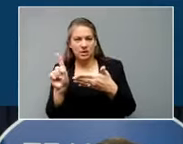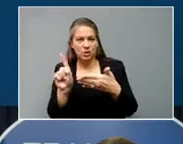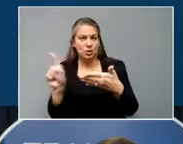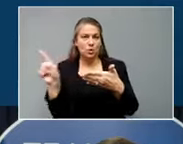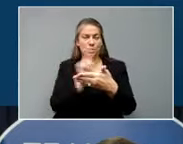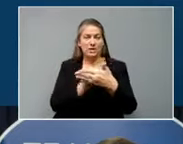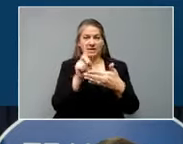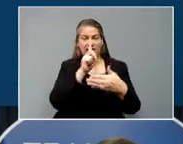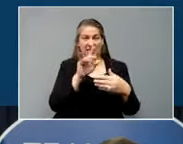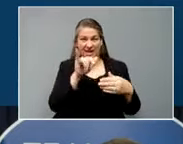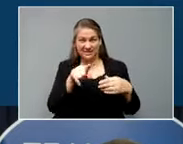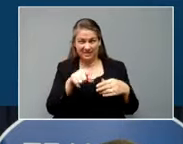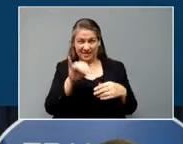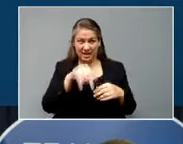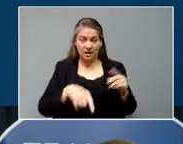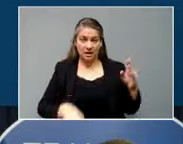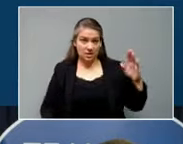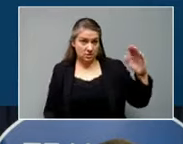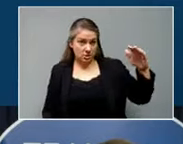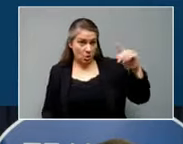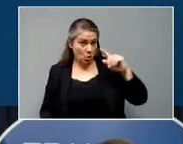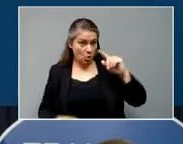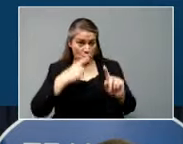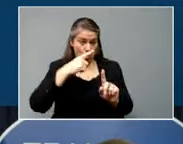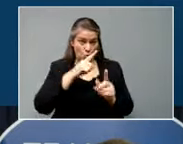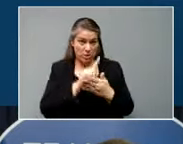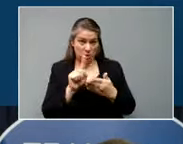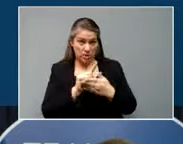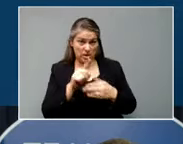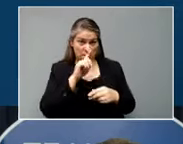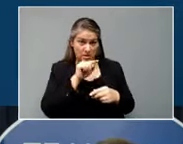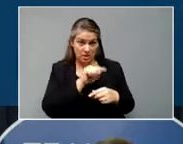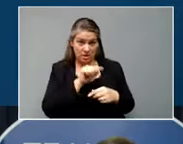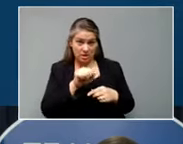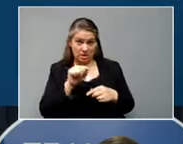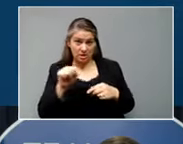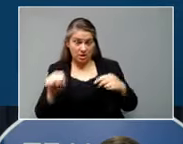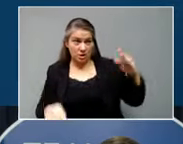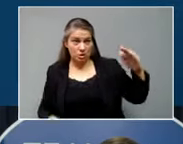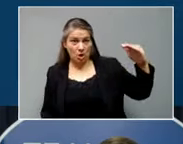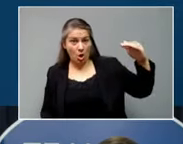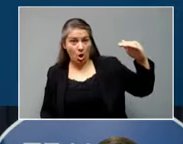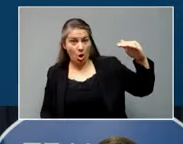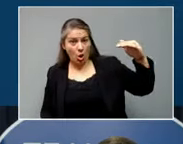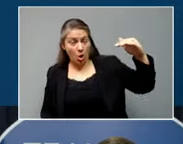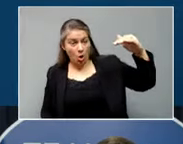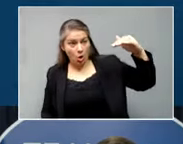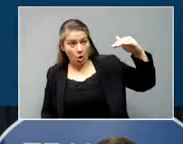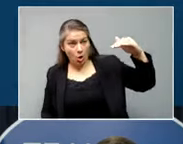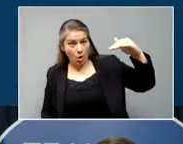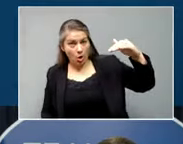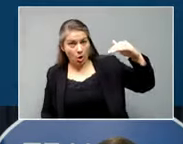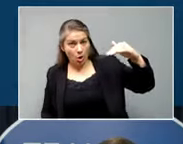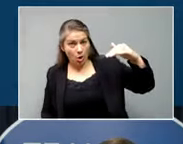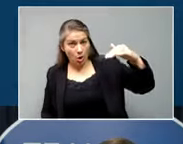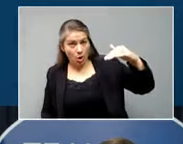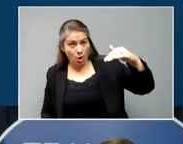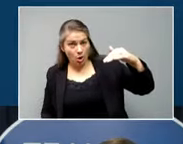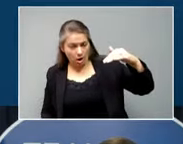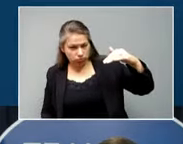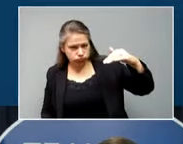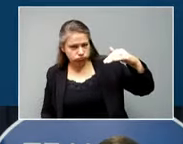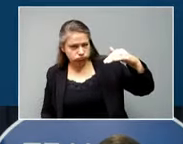that slowing. And now we see an increase over the last couple of weeks. That's not a reason to